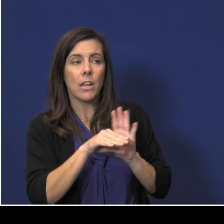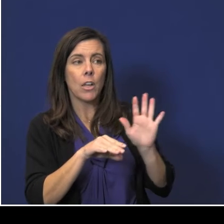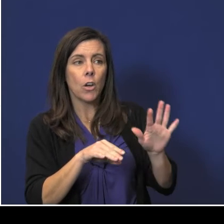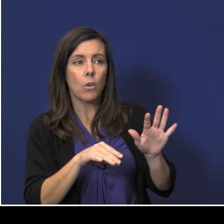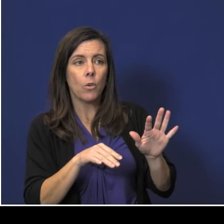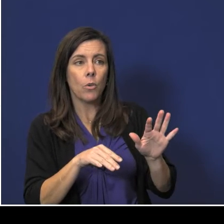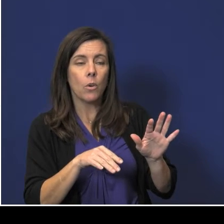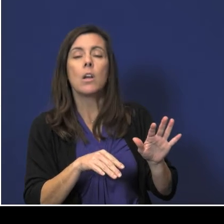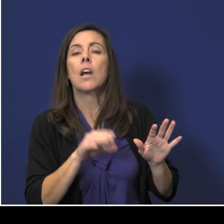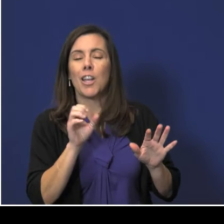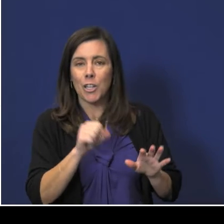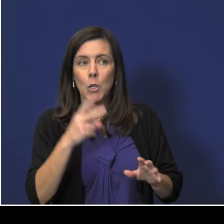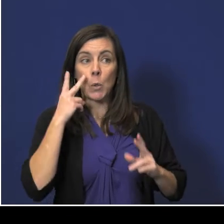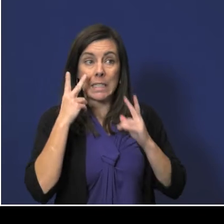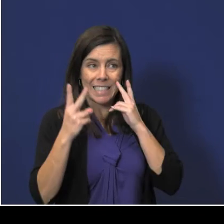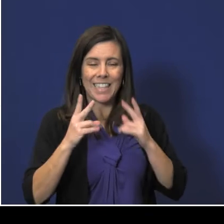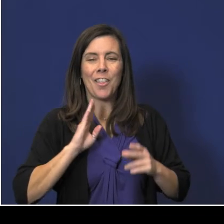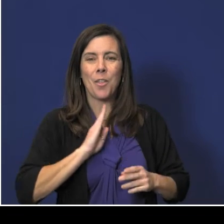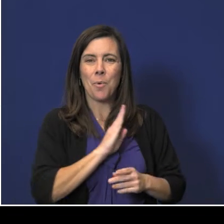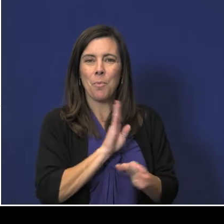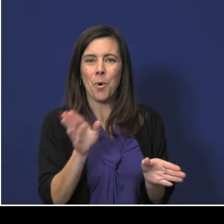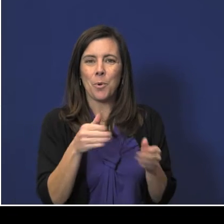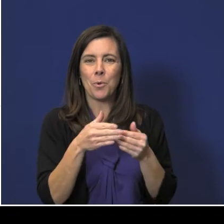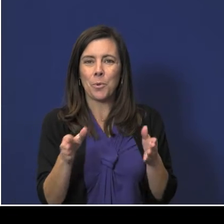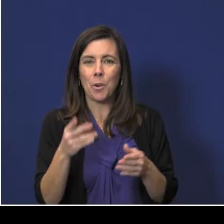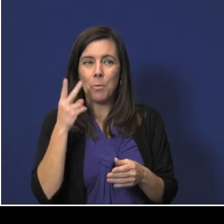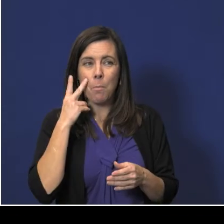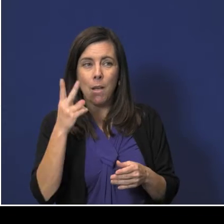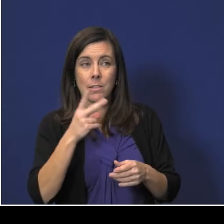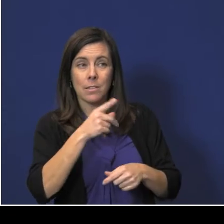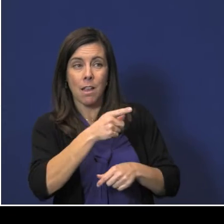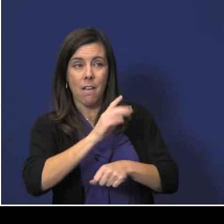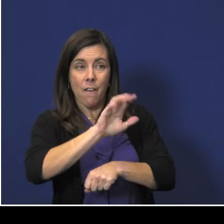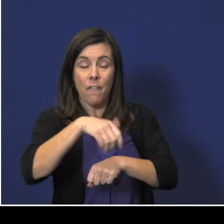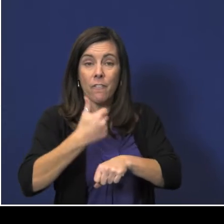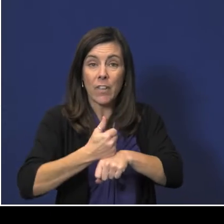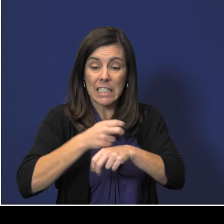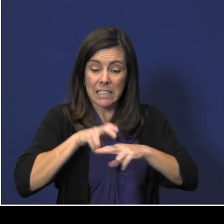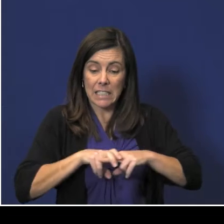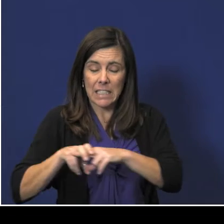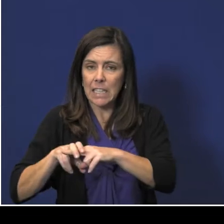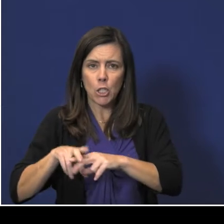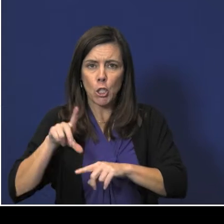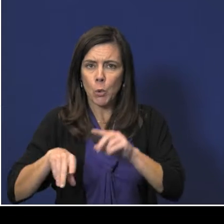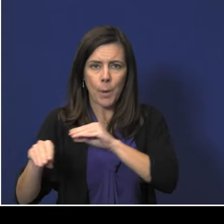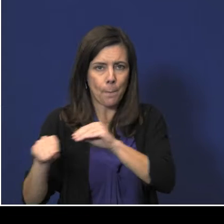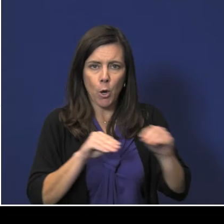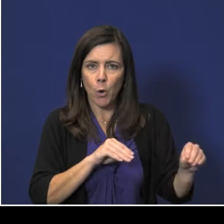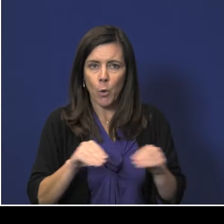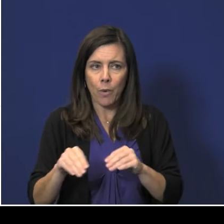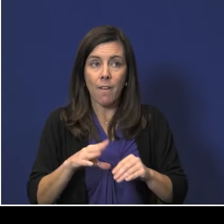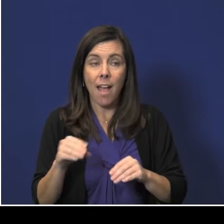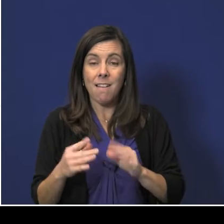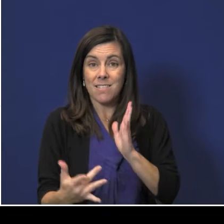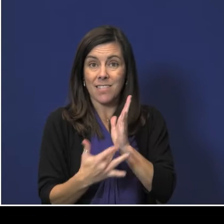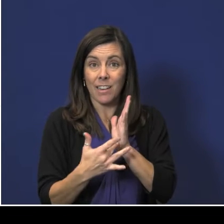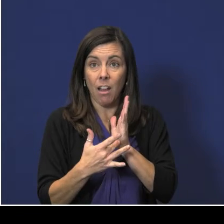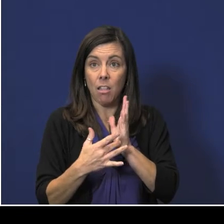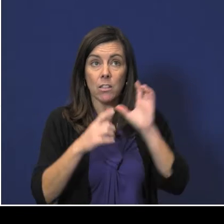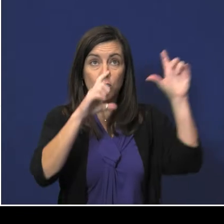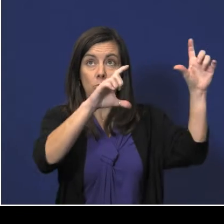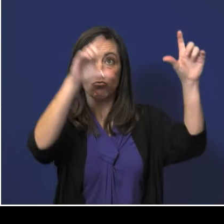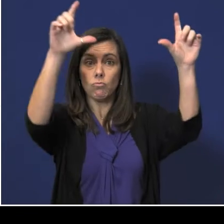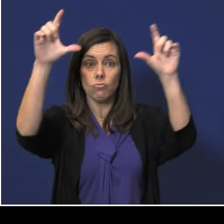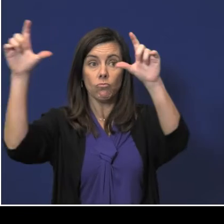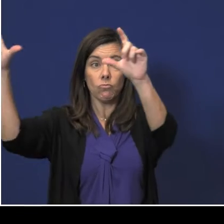this one you get to see the boardroom. So again, you see the fixed seating, all the technology, and even surrounding this boardroom, you'll get to see it here,